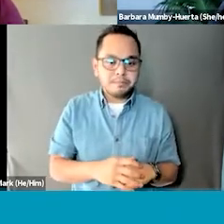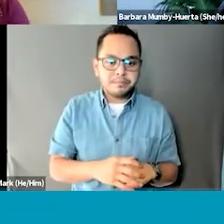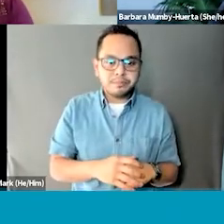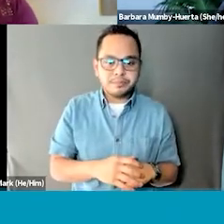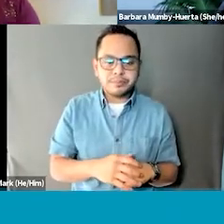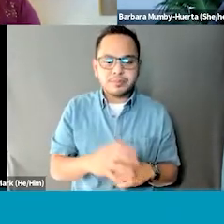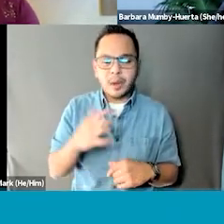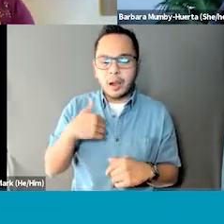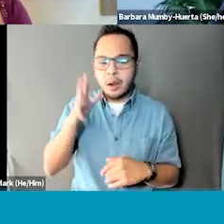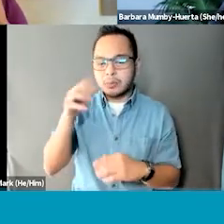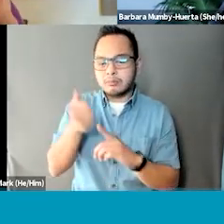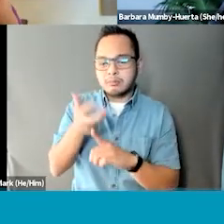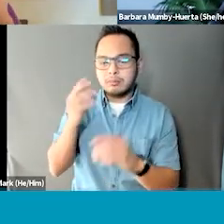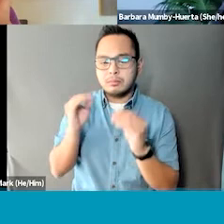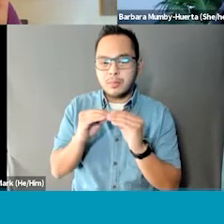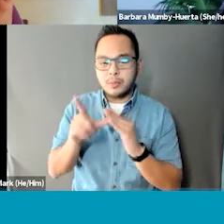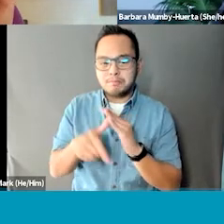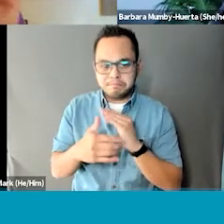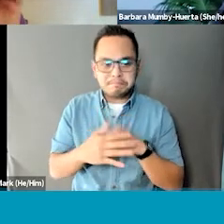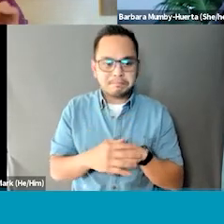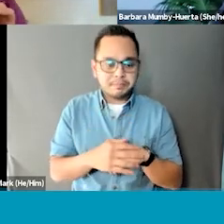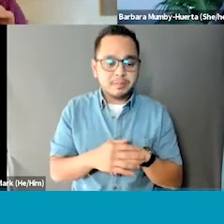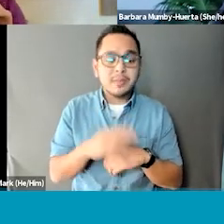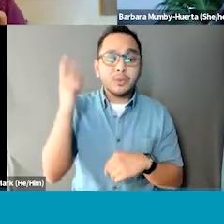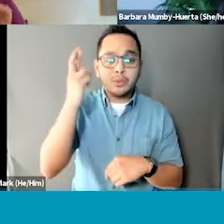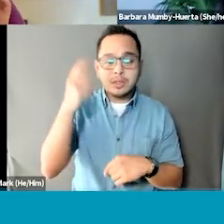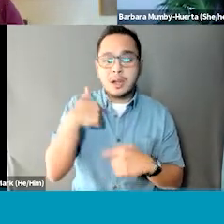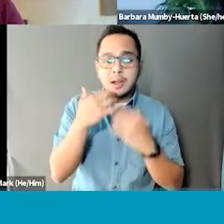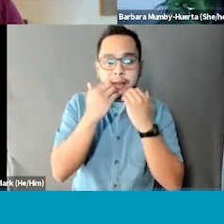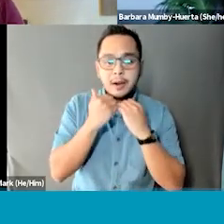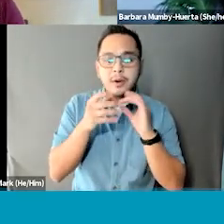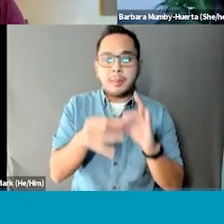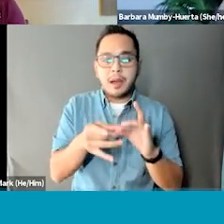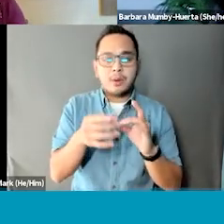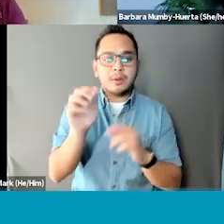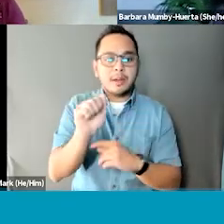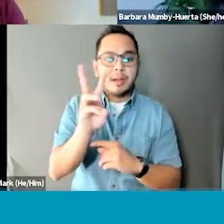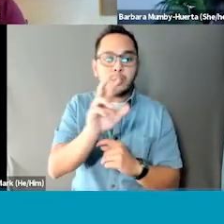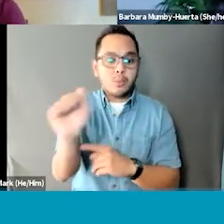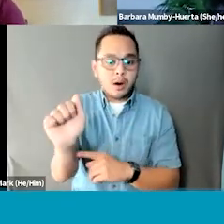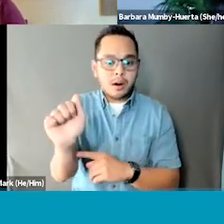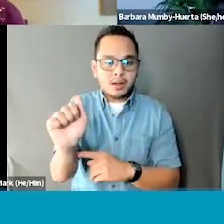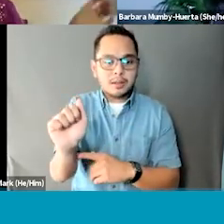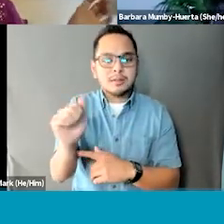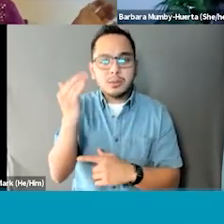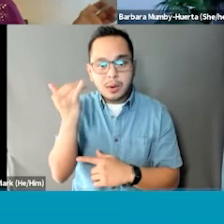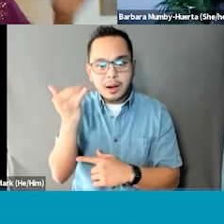I'll go into that a little further. But the reason I really cared about what was happening at AWA.net is because there's very little